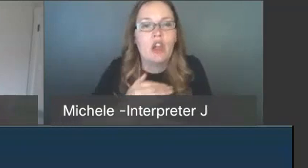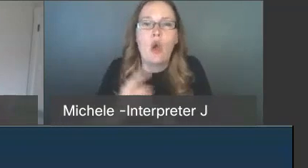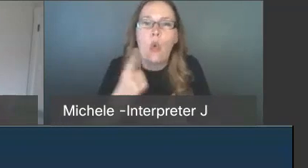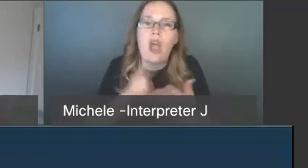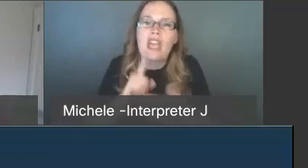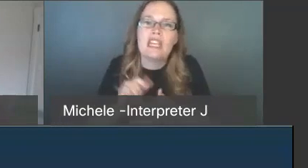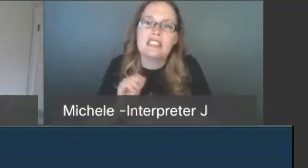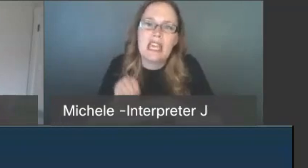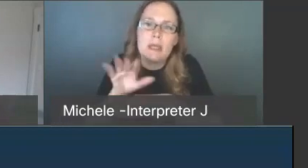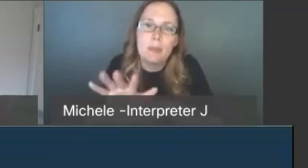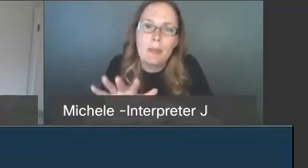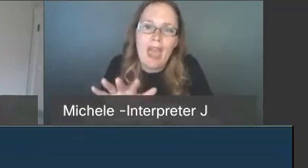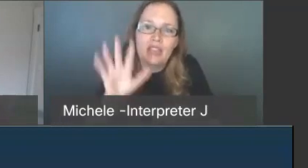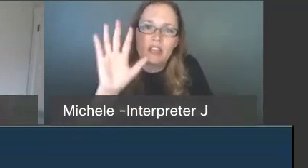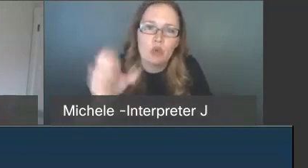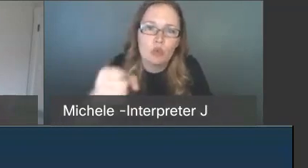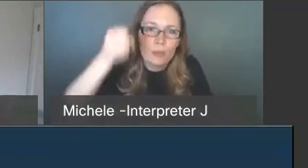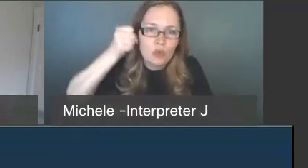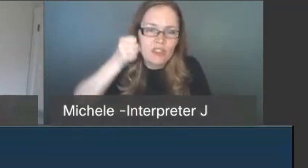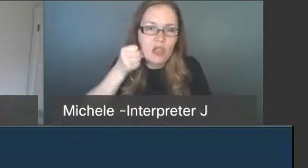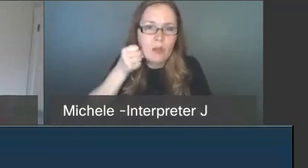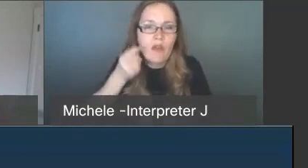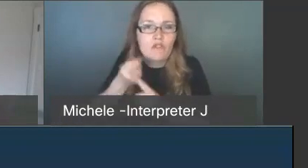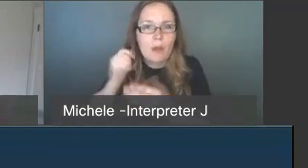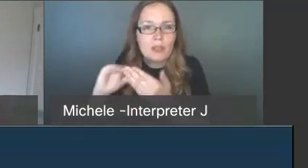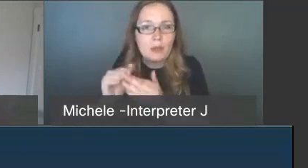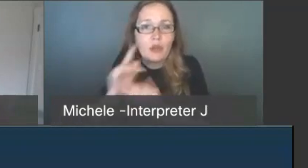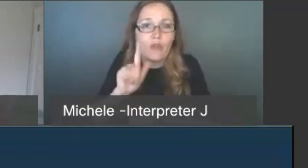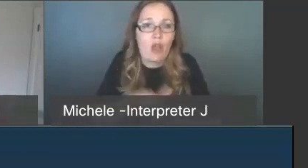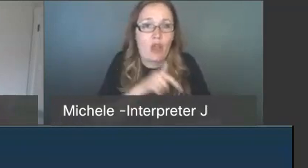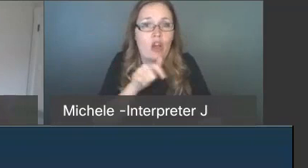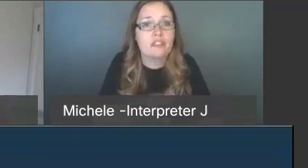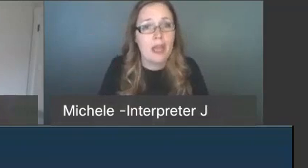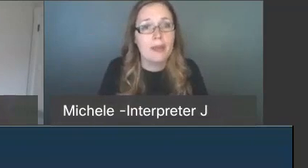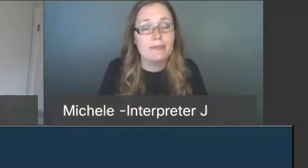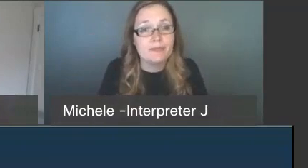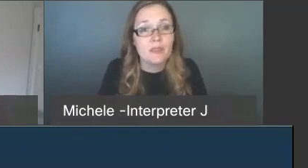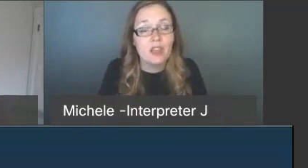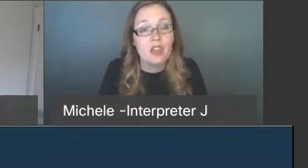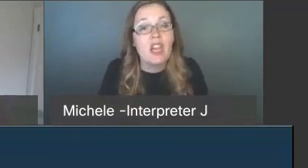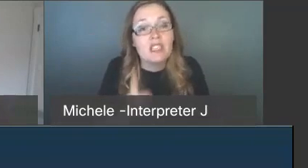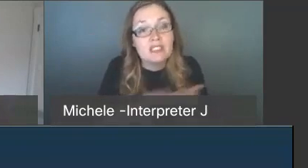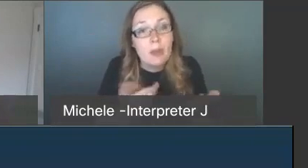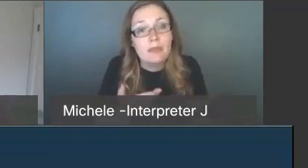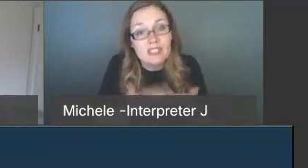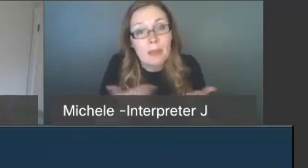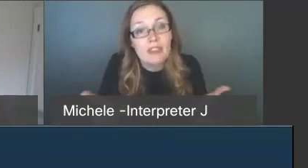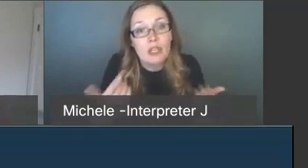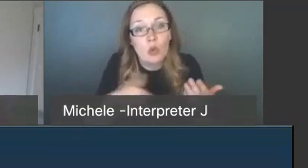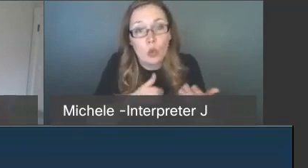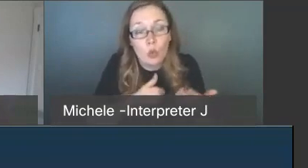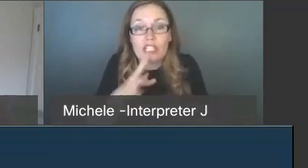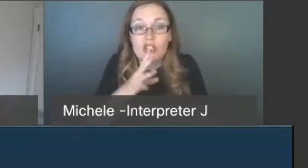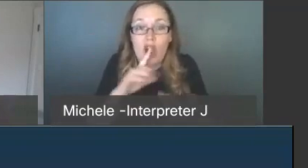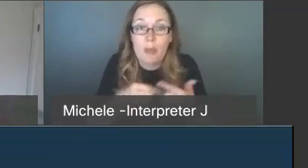impact of taking someone out of their community for a long period of time. And something we've addressed a lot in our community of